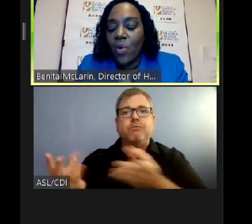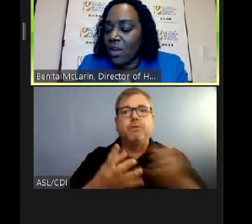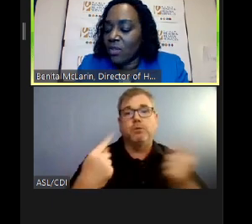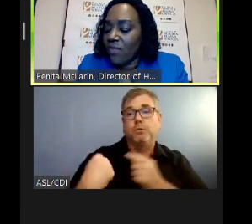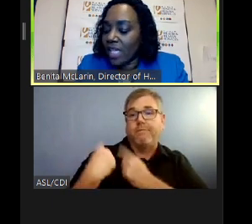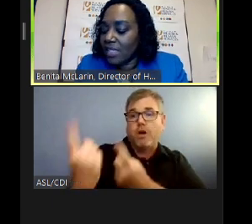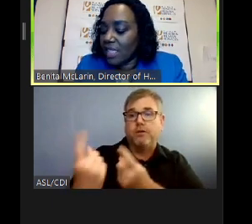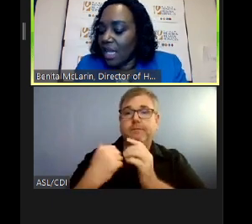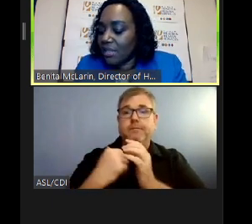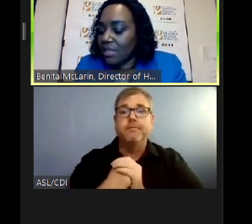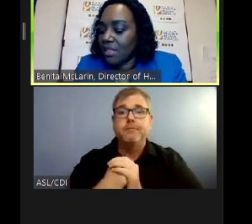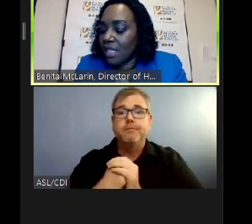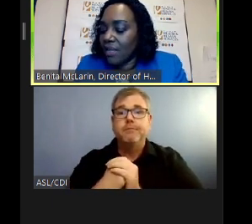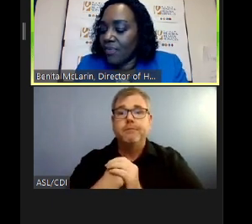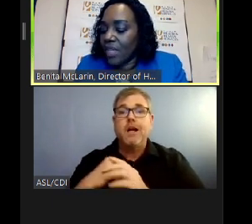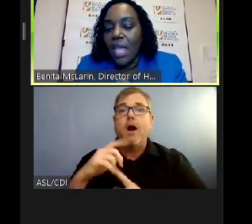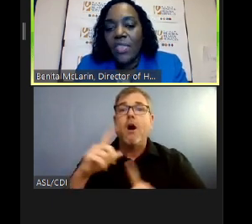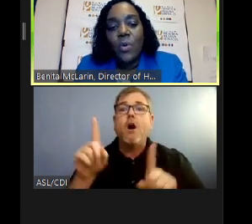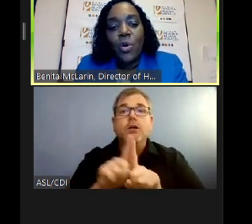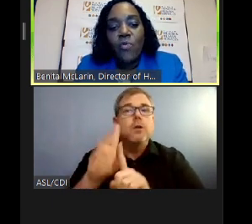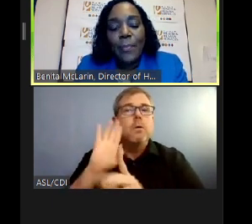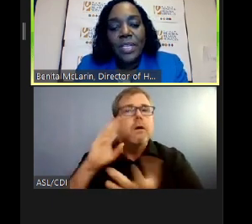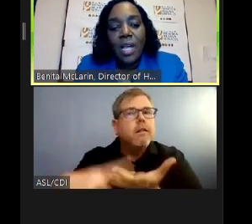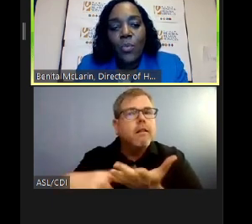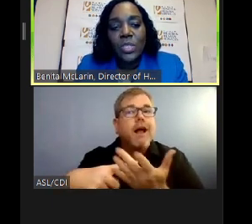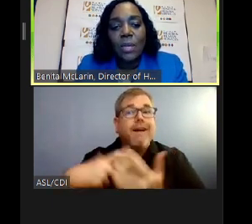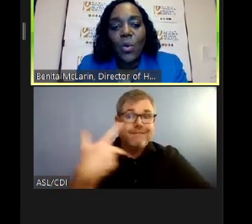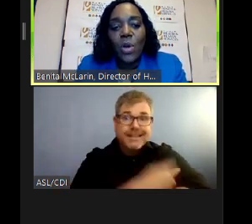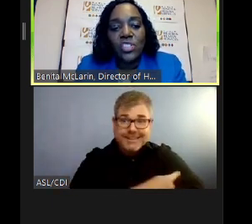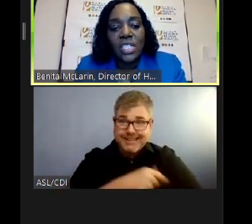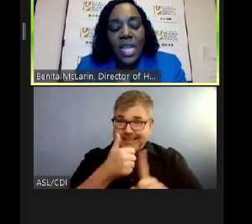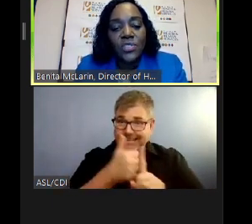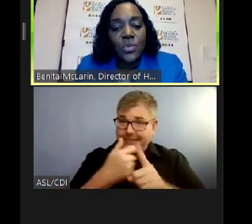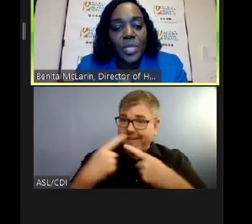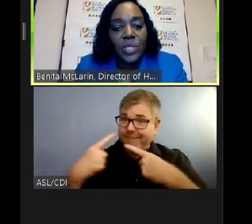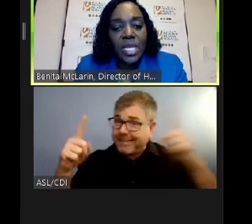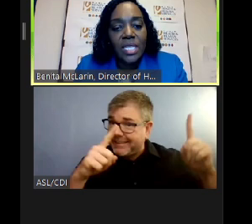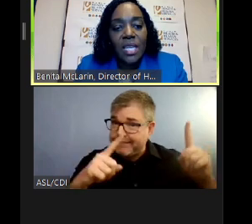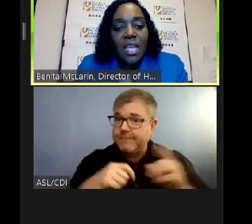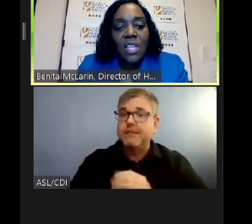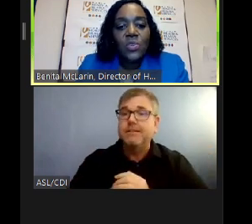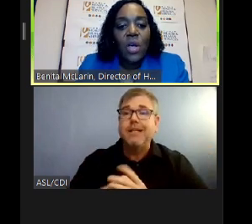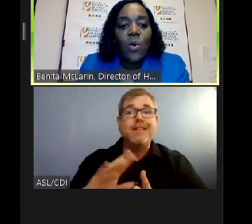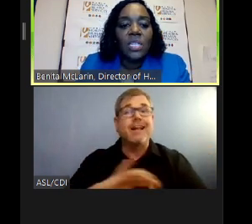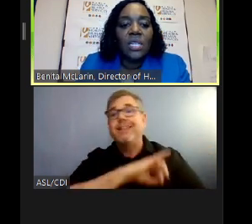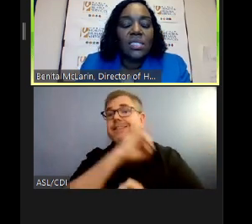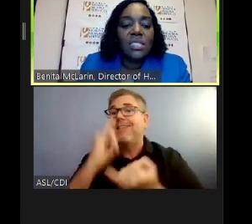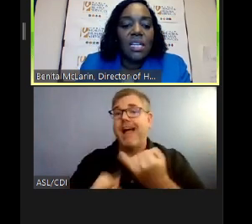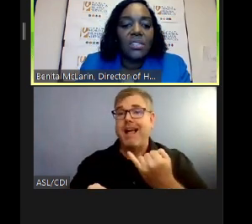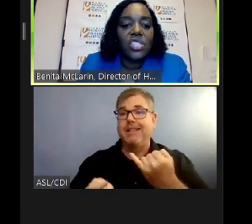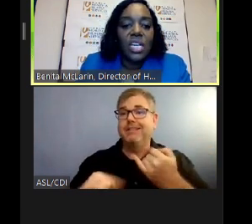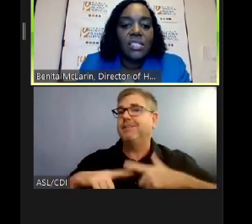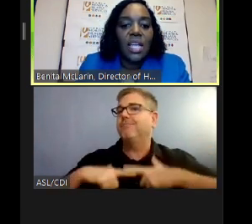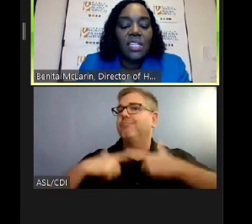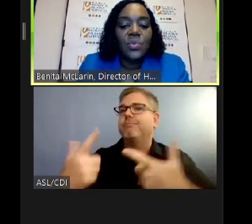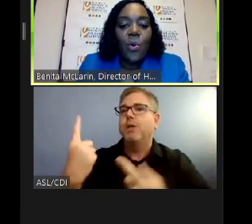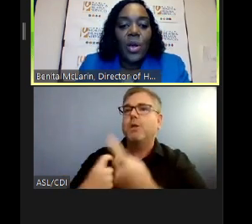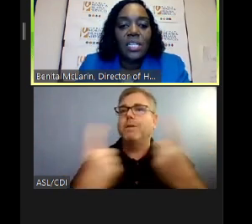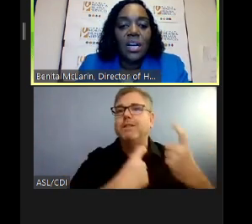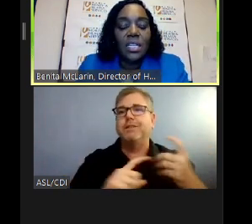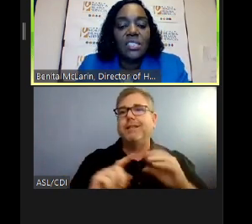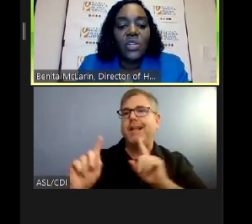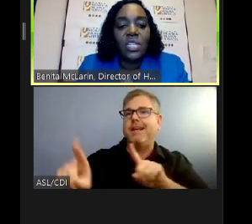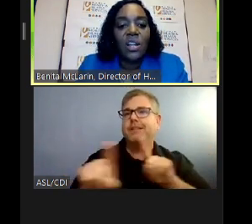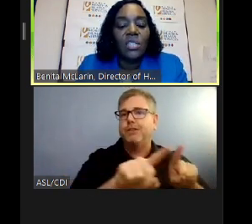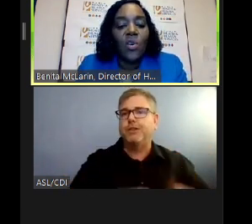issues around vaccine hesitancy. And then we'll wrap it up with some question and answer period. So I want to just at this